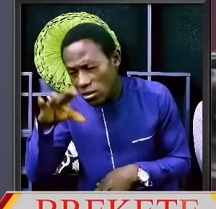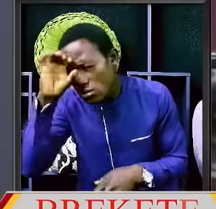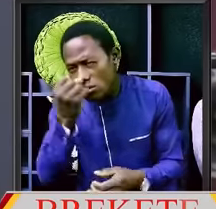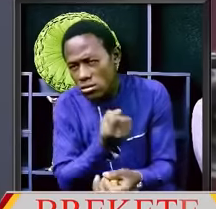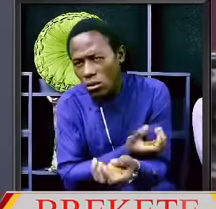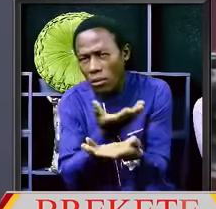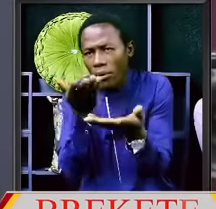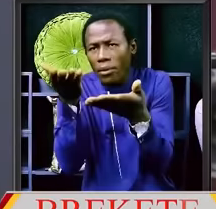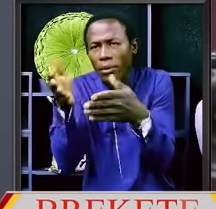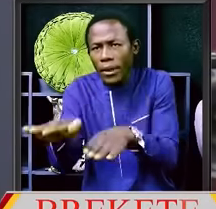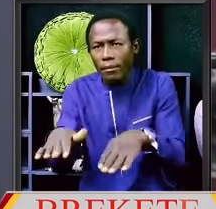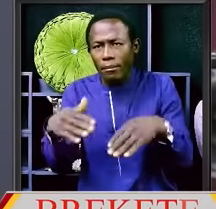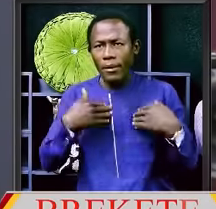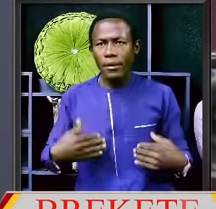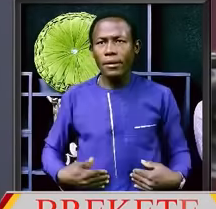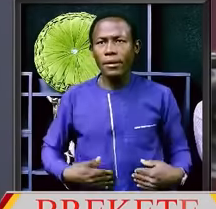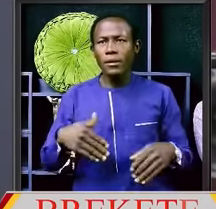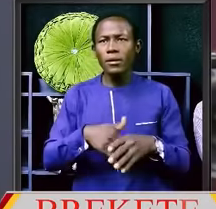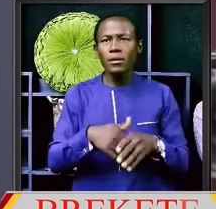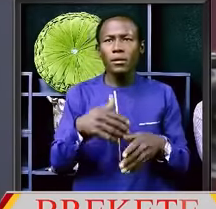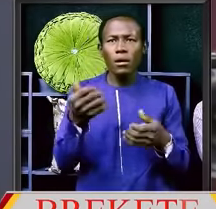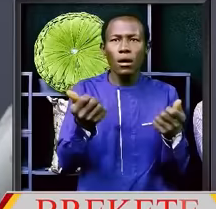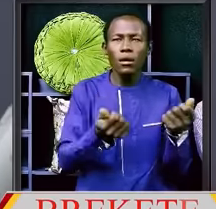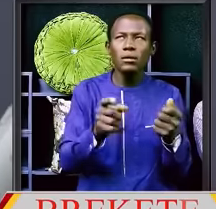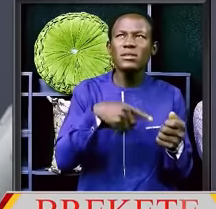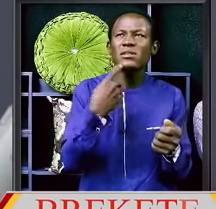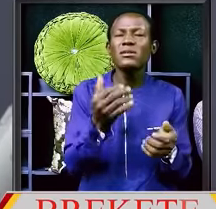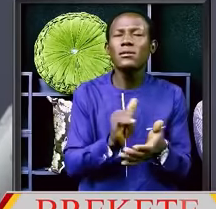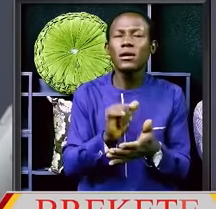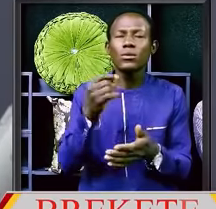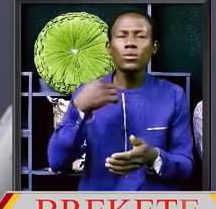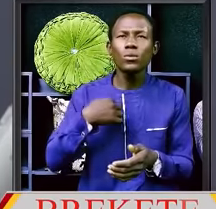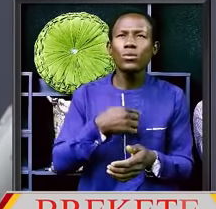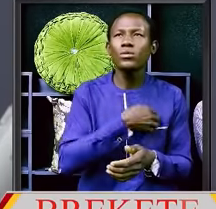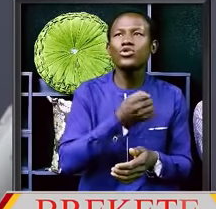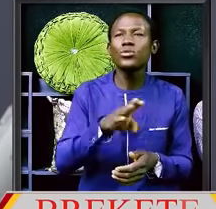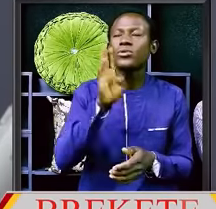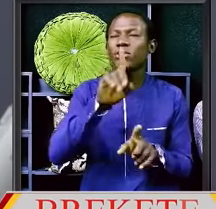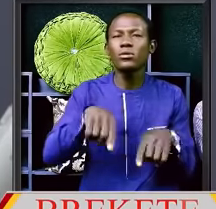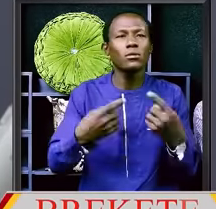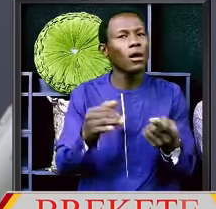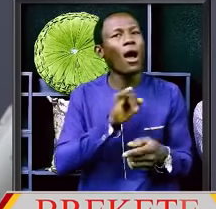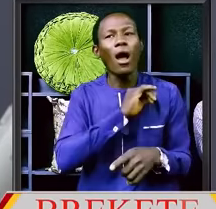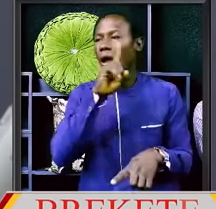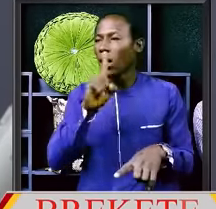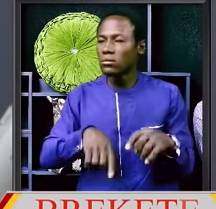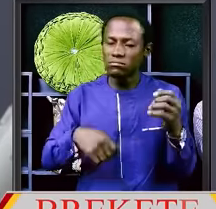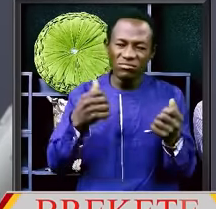inside car, they say make we they go. I no fit move motor again.